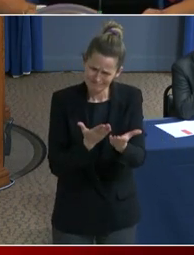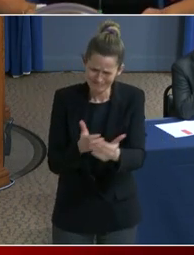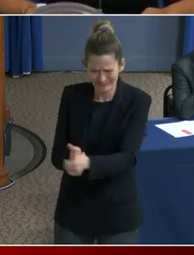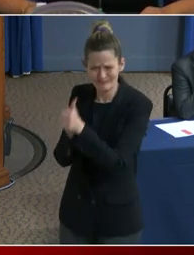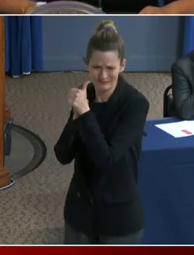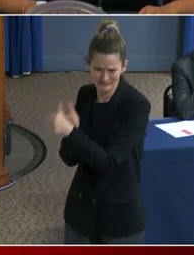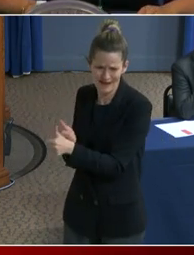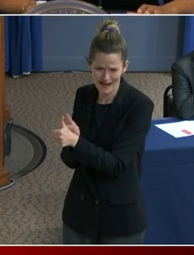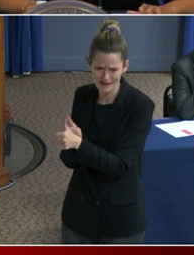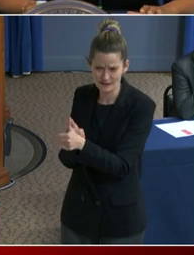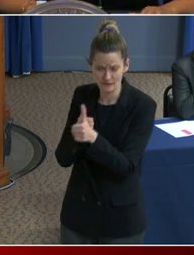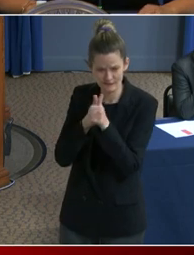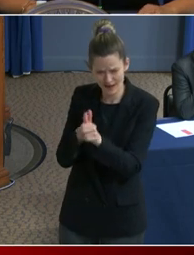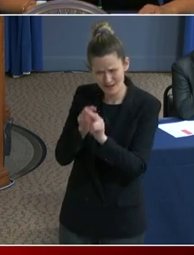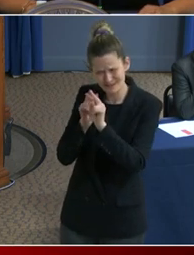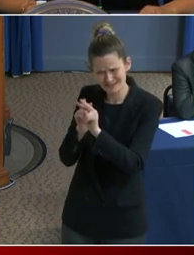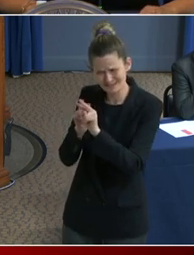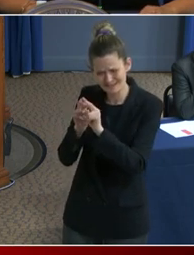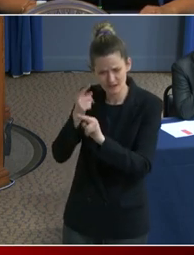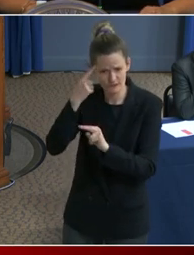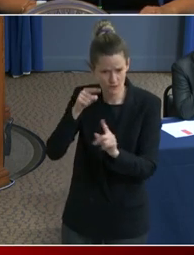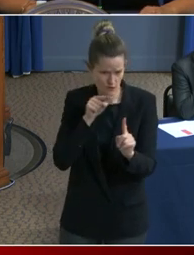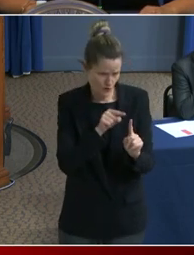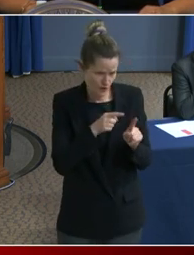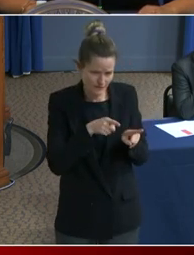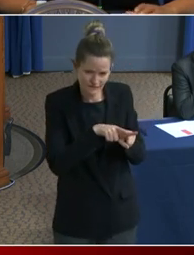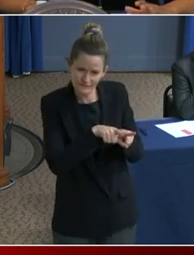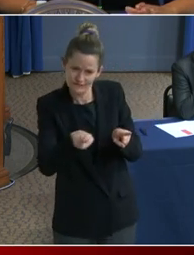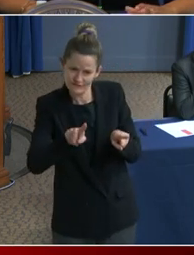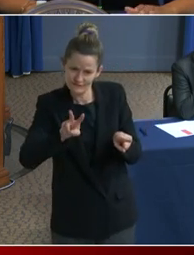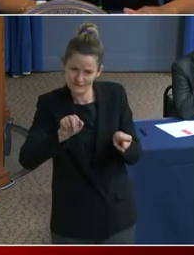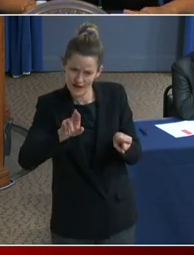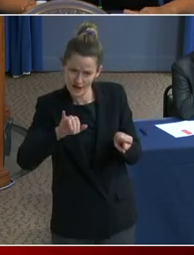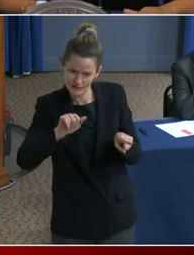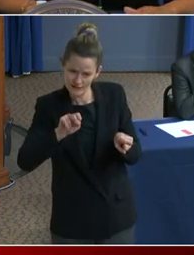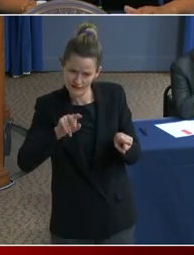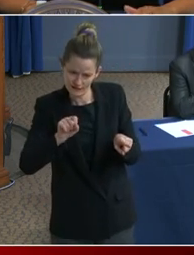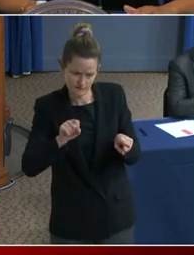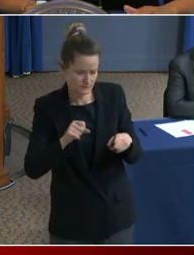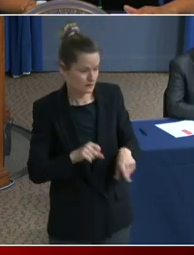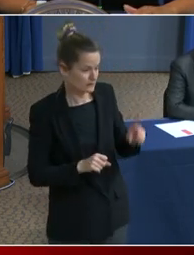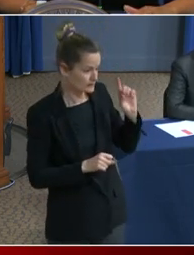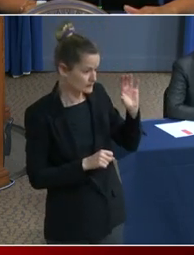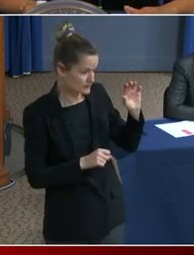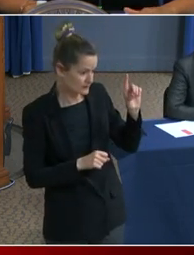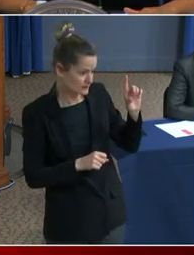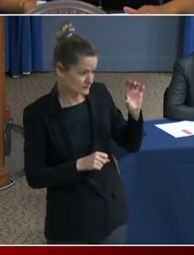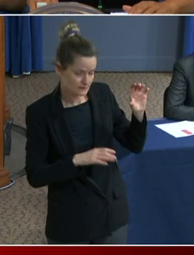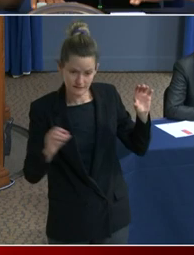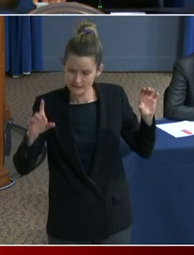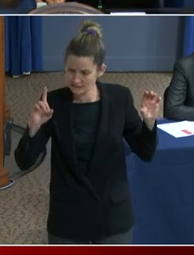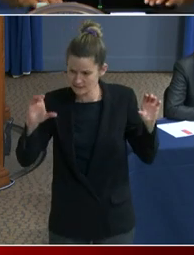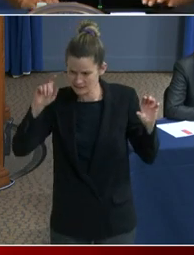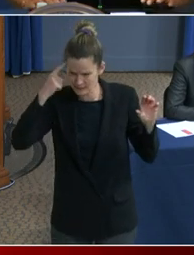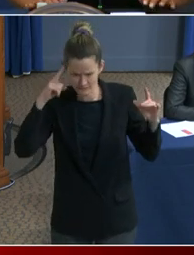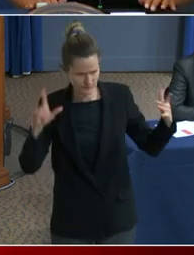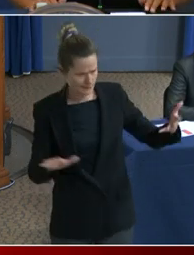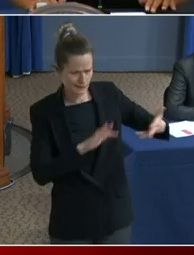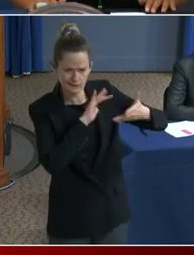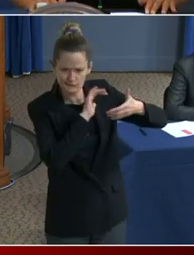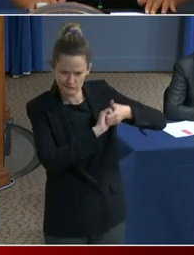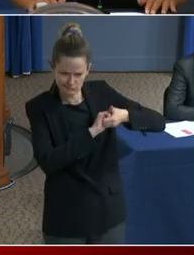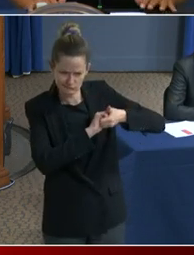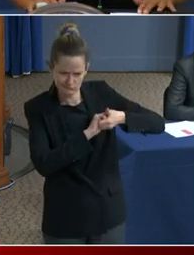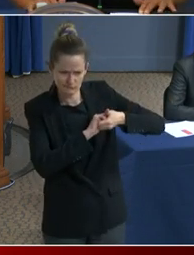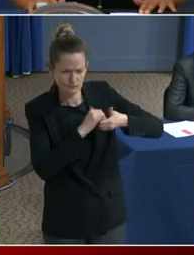concern. And the federal government and the district government are making sure that we can continue to respond if we see an